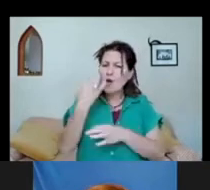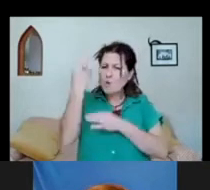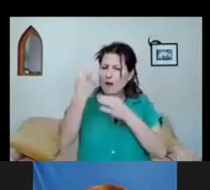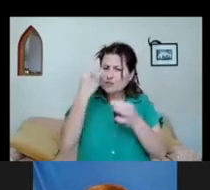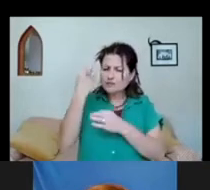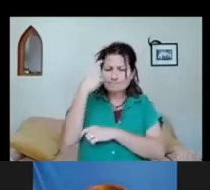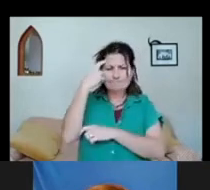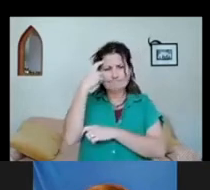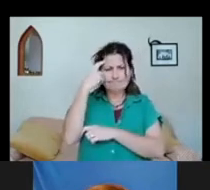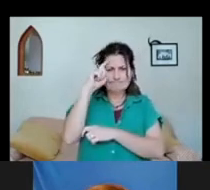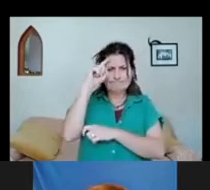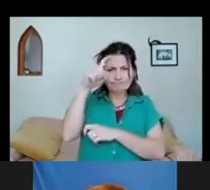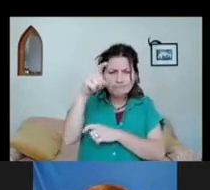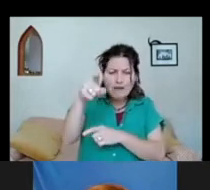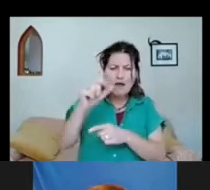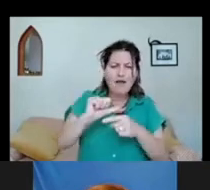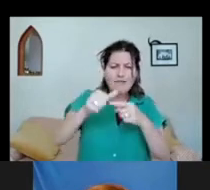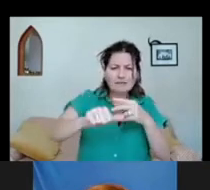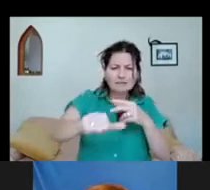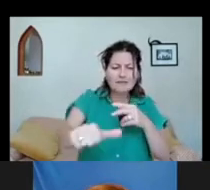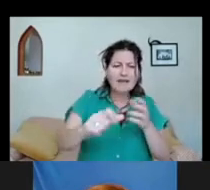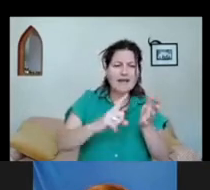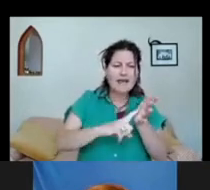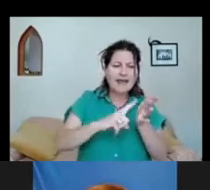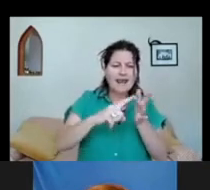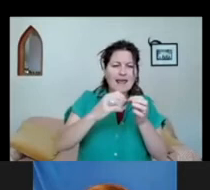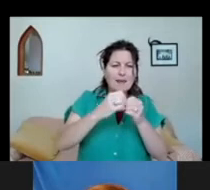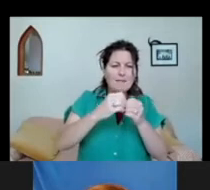in the next days, which is